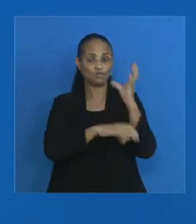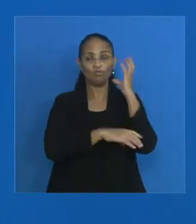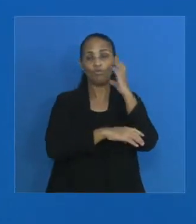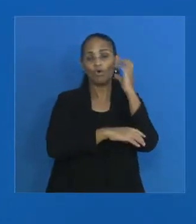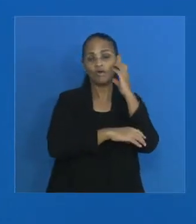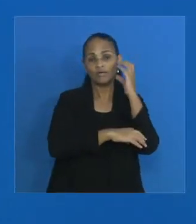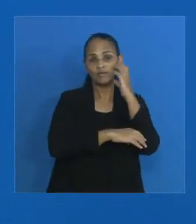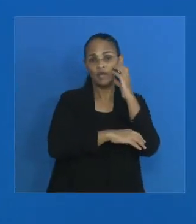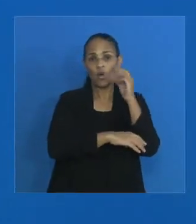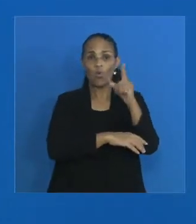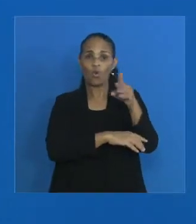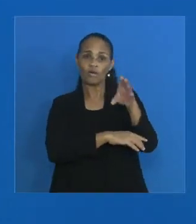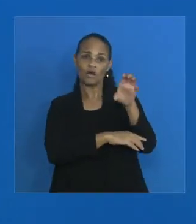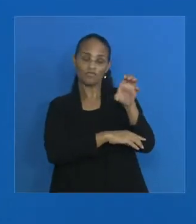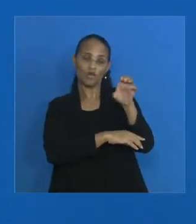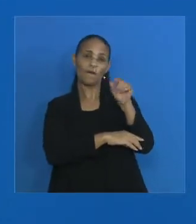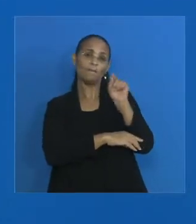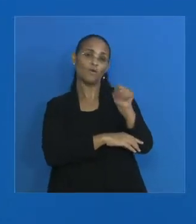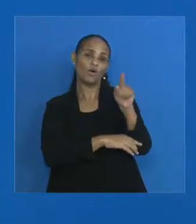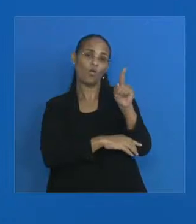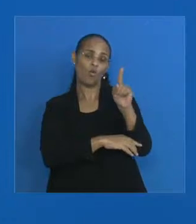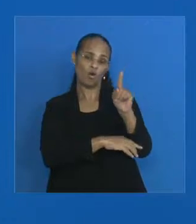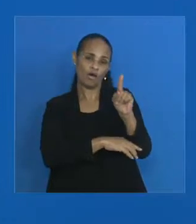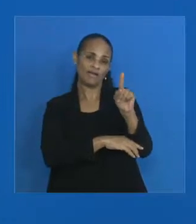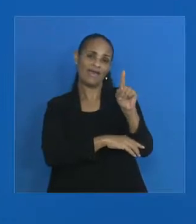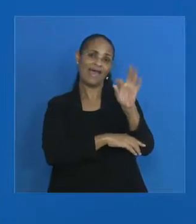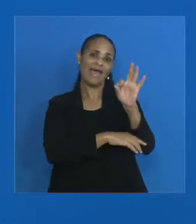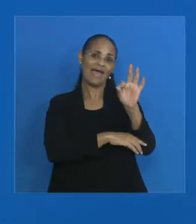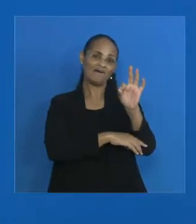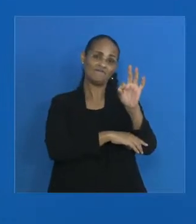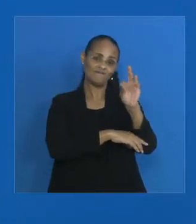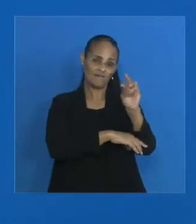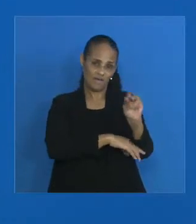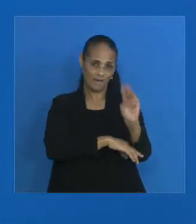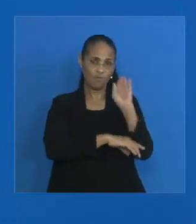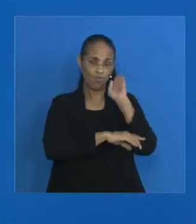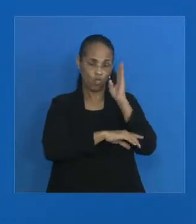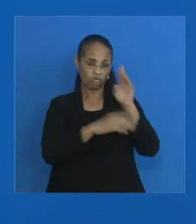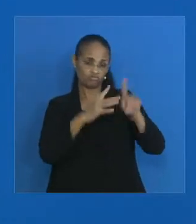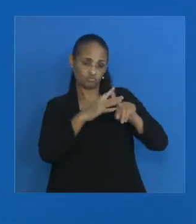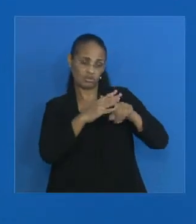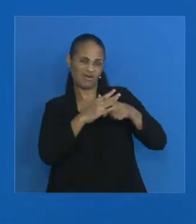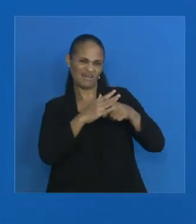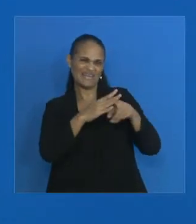station, 100.1 FM, will be operational